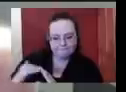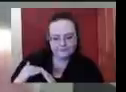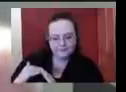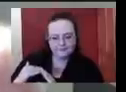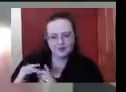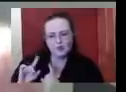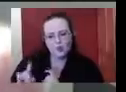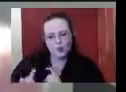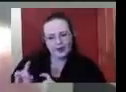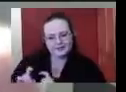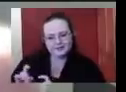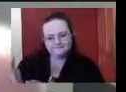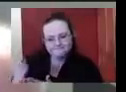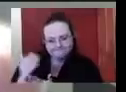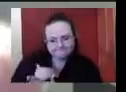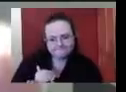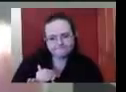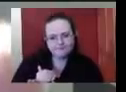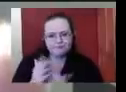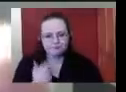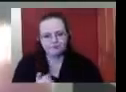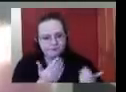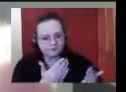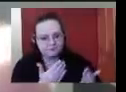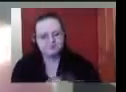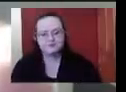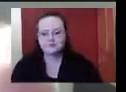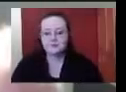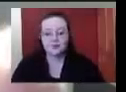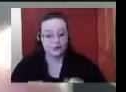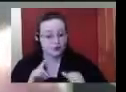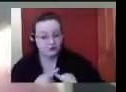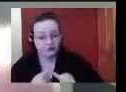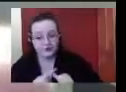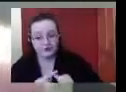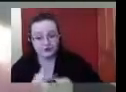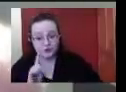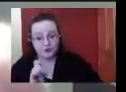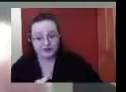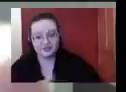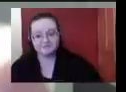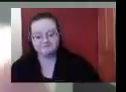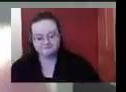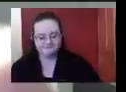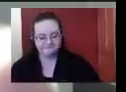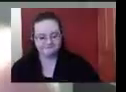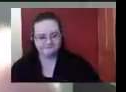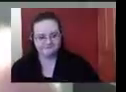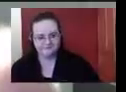that we're hopeful that you can address tonight. So our first question is the following.